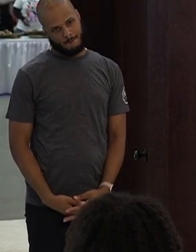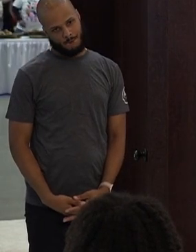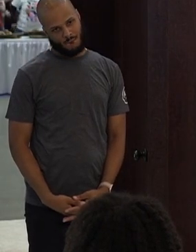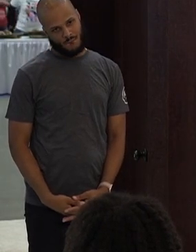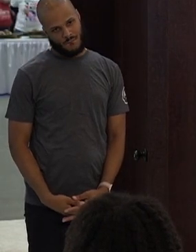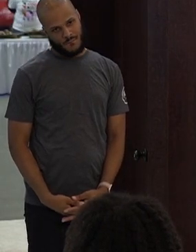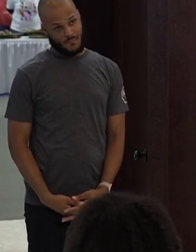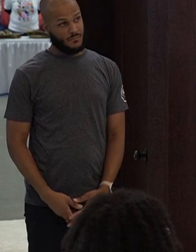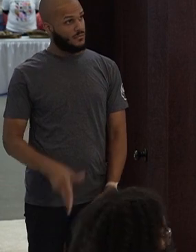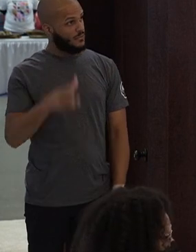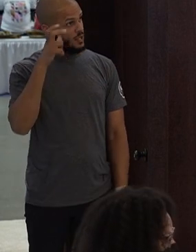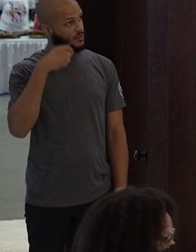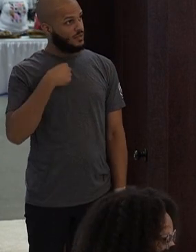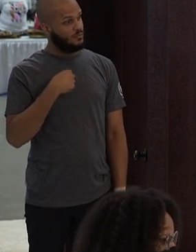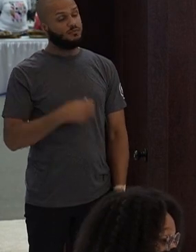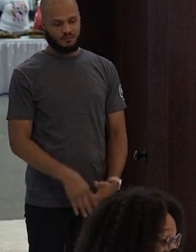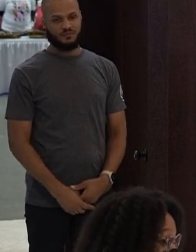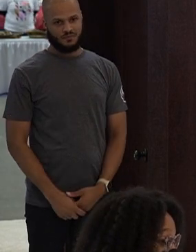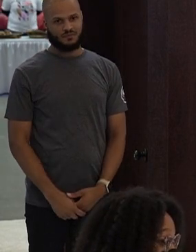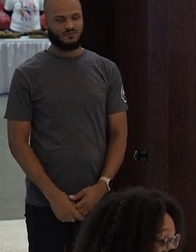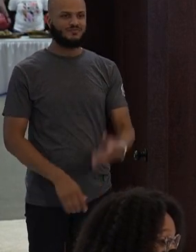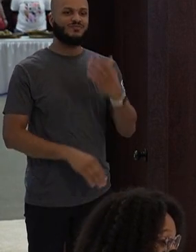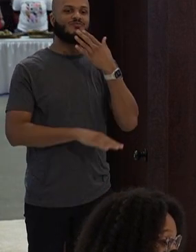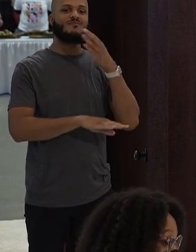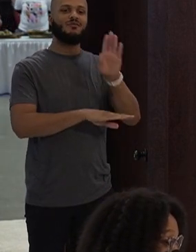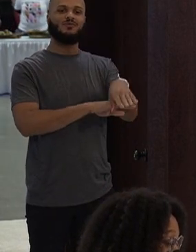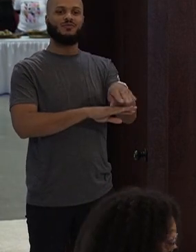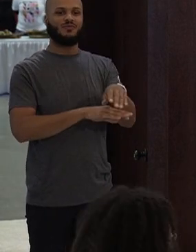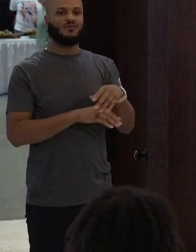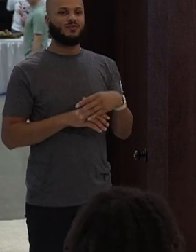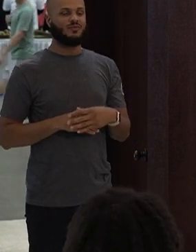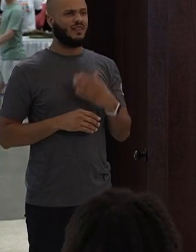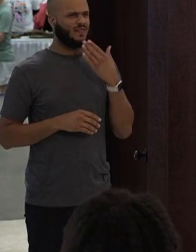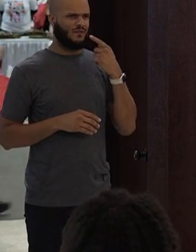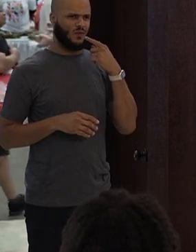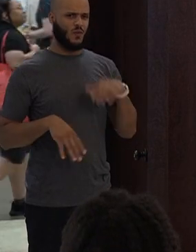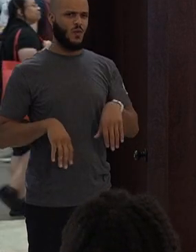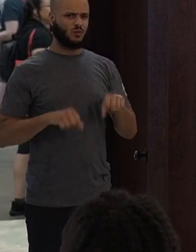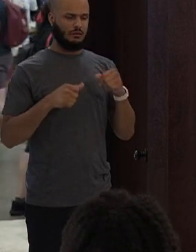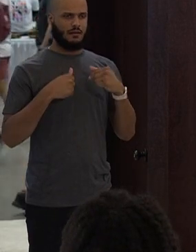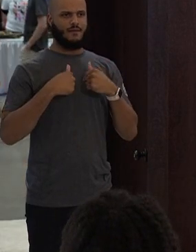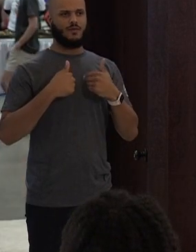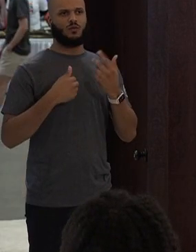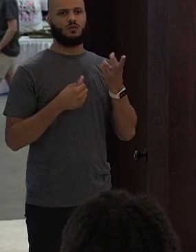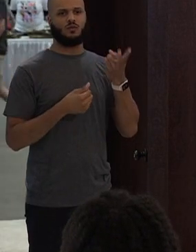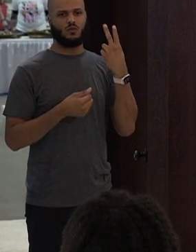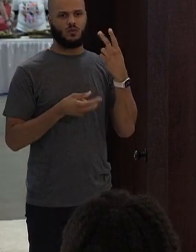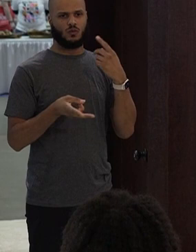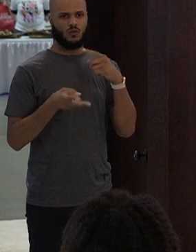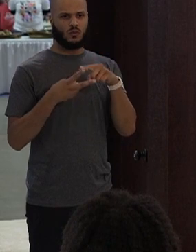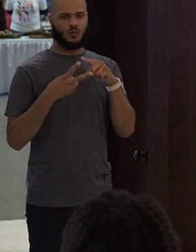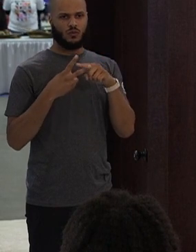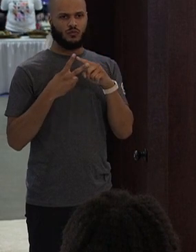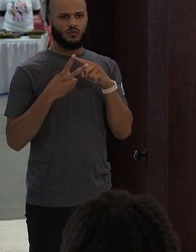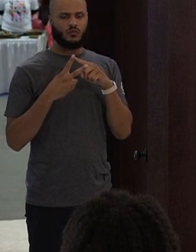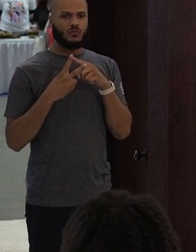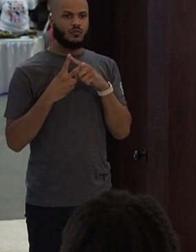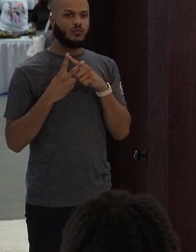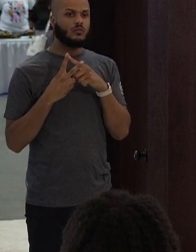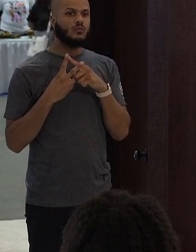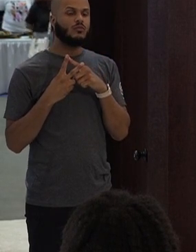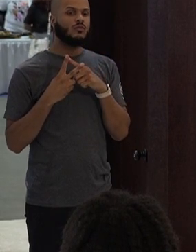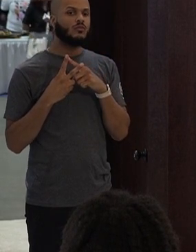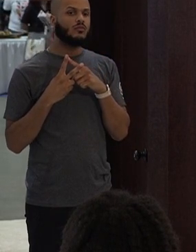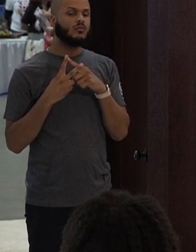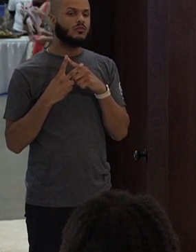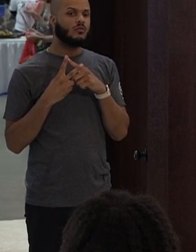Can everybody hear me? Yes. Hello, good afternoon. Thanks for putting this on. I have two very quick questions about registering something as a copyright. First,